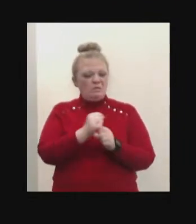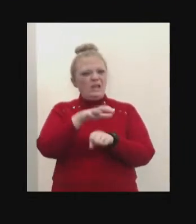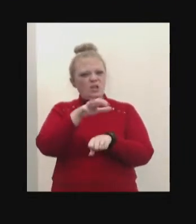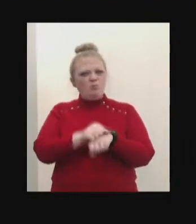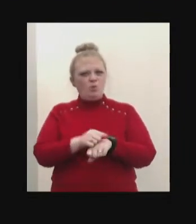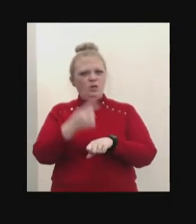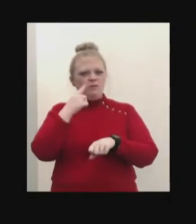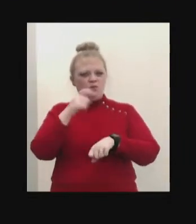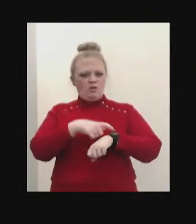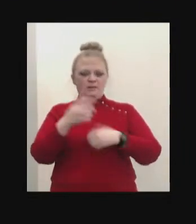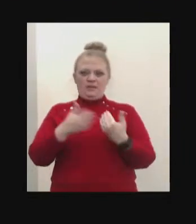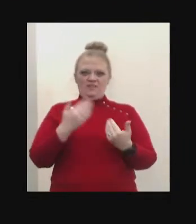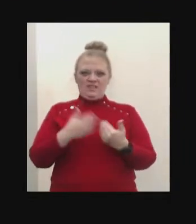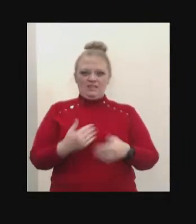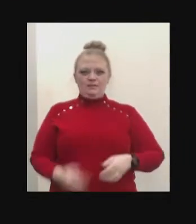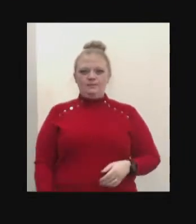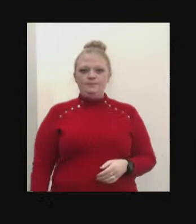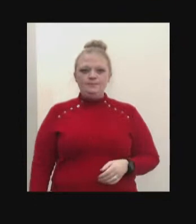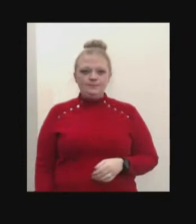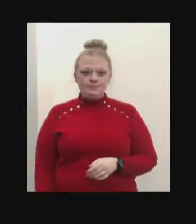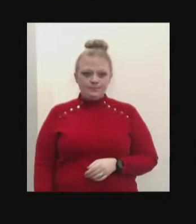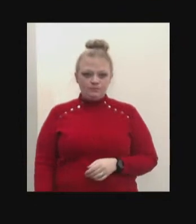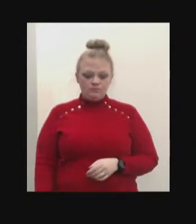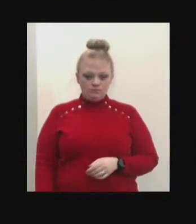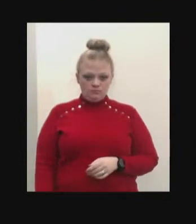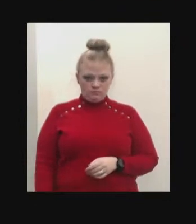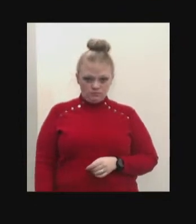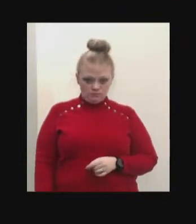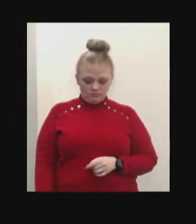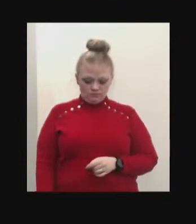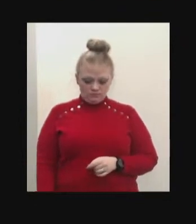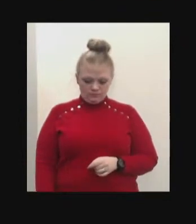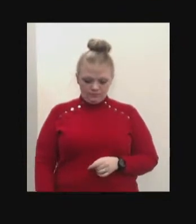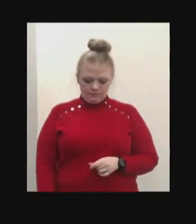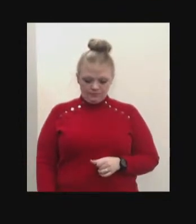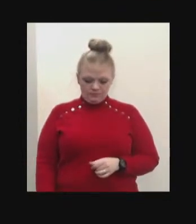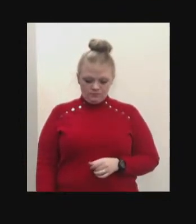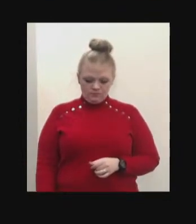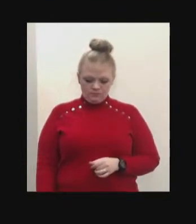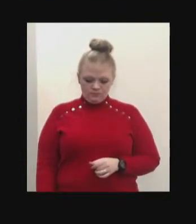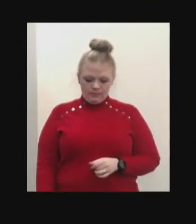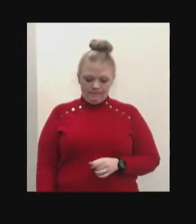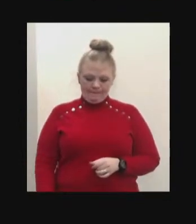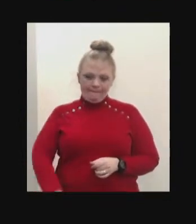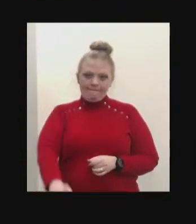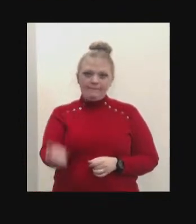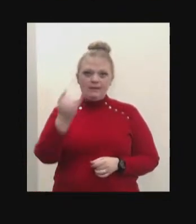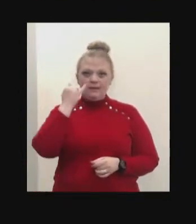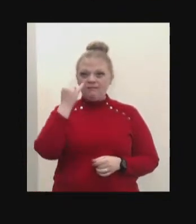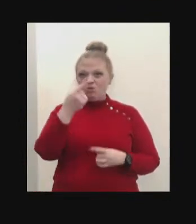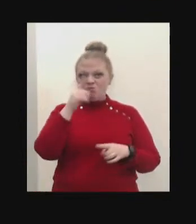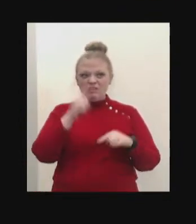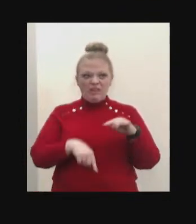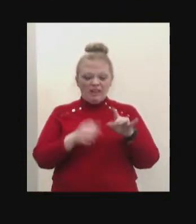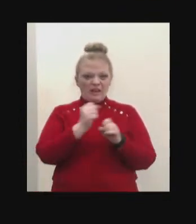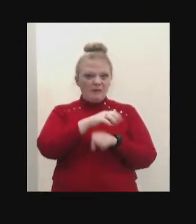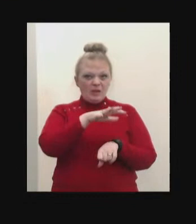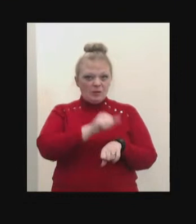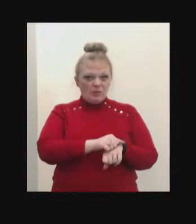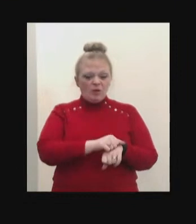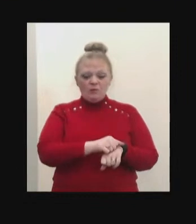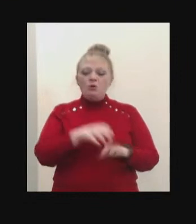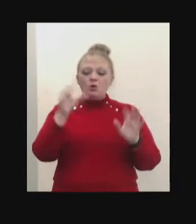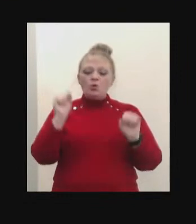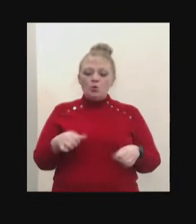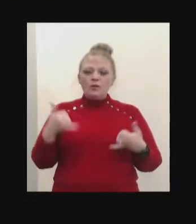that's convenient. If for some reason it's you're not able to make an appointment, we welcome walk-ins at all